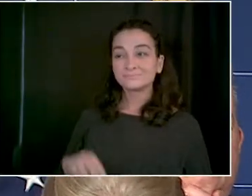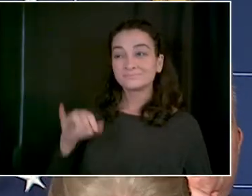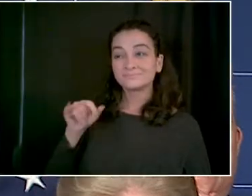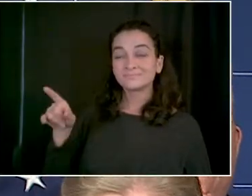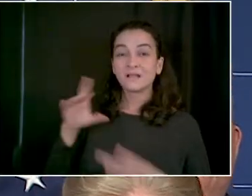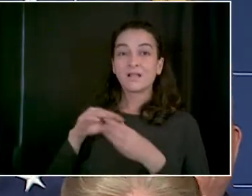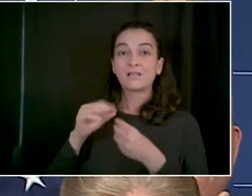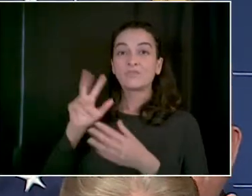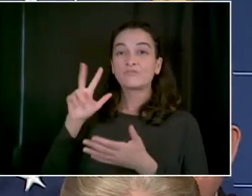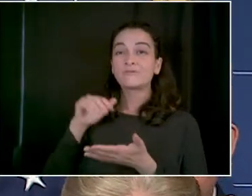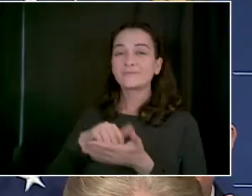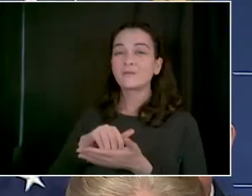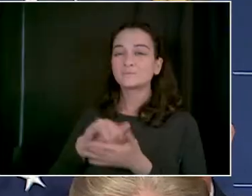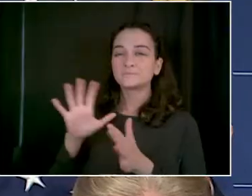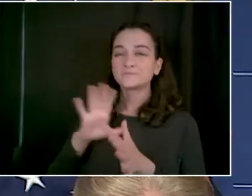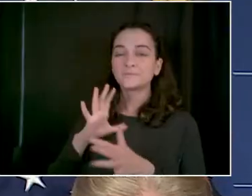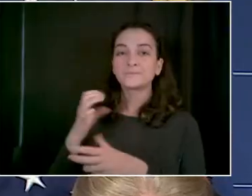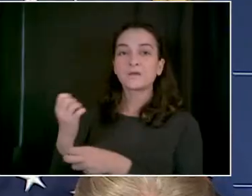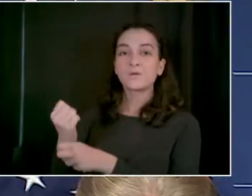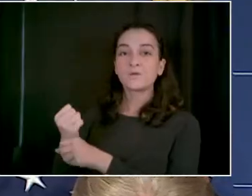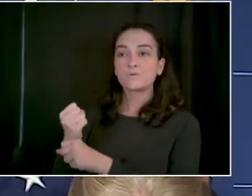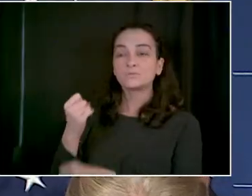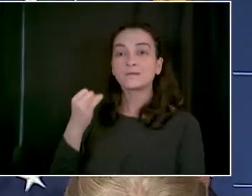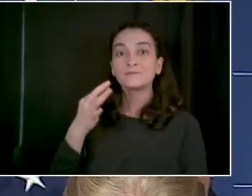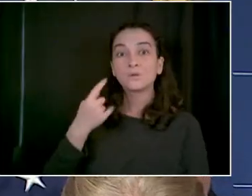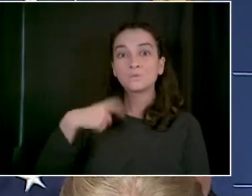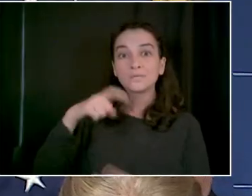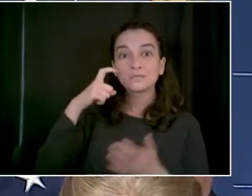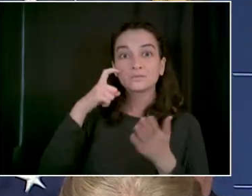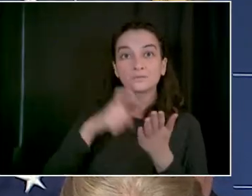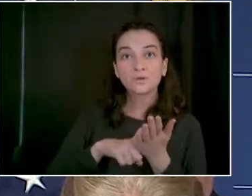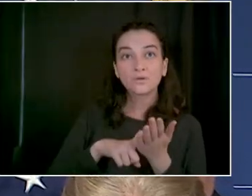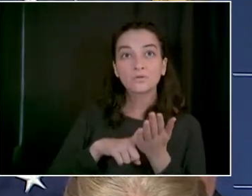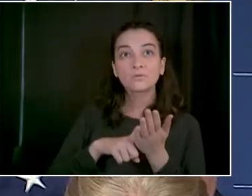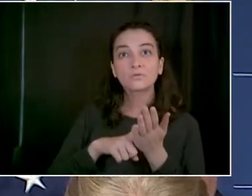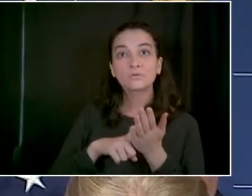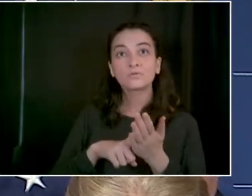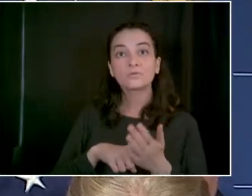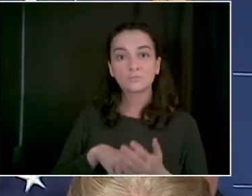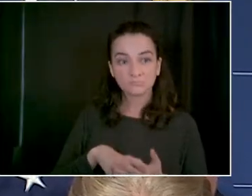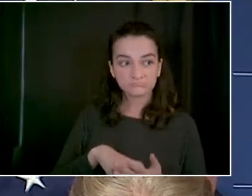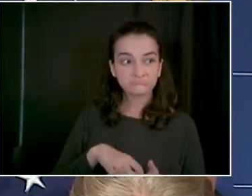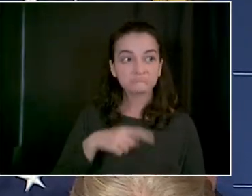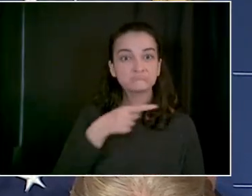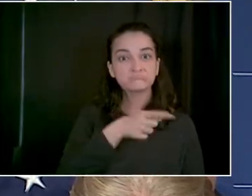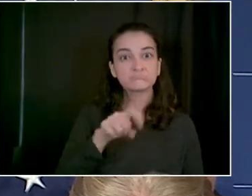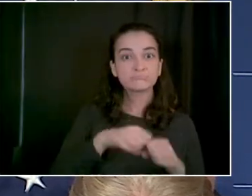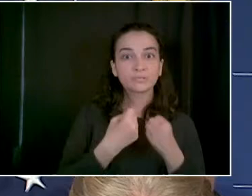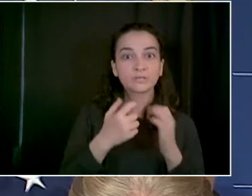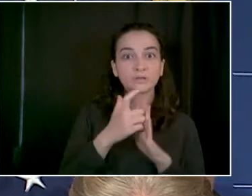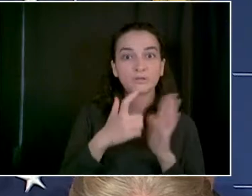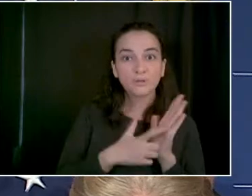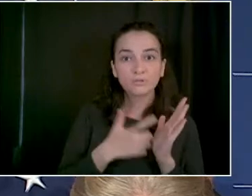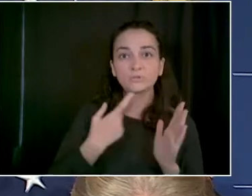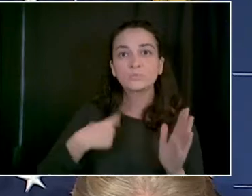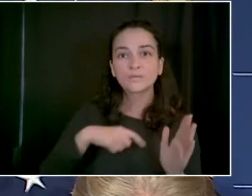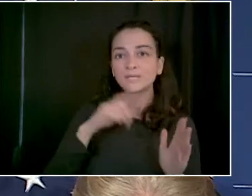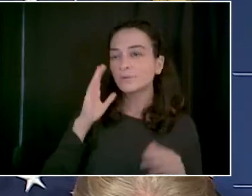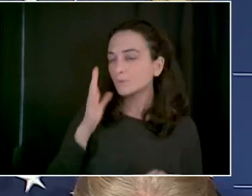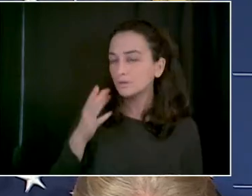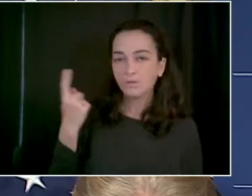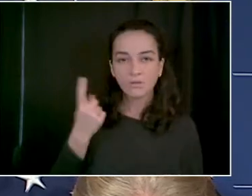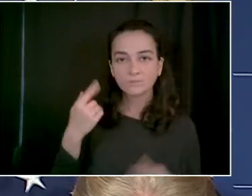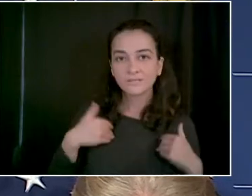doesn't matter if it's a documented or undocumented person, we're going to deploy the personnel there. Wherever the crime is